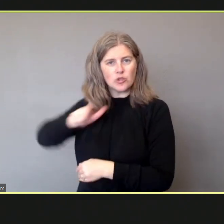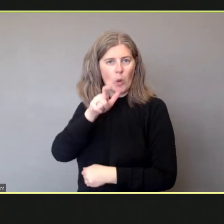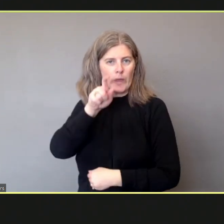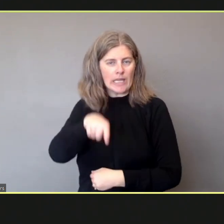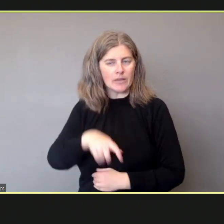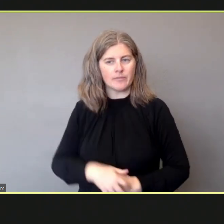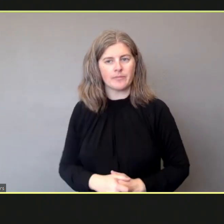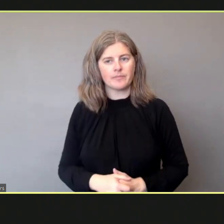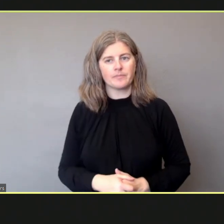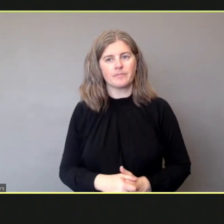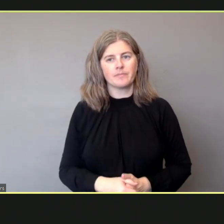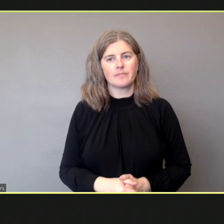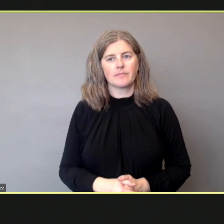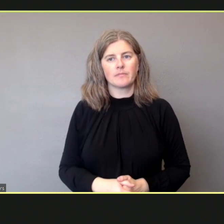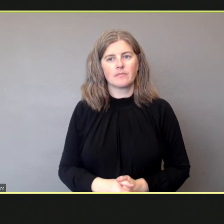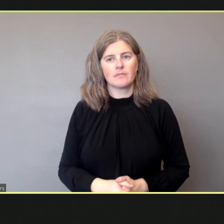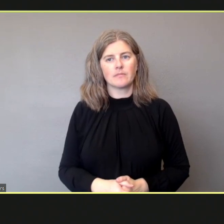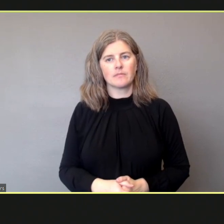I think,